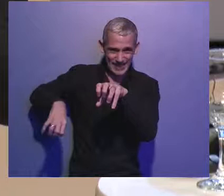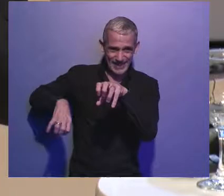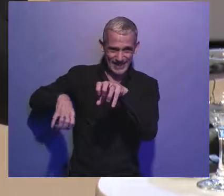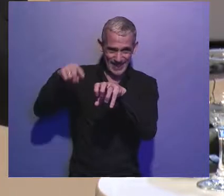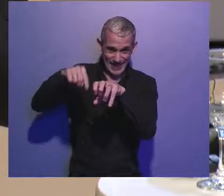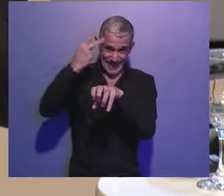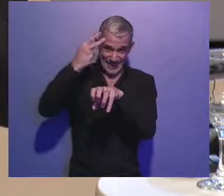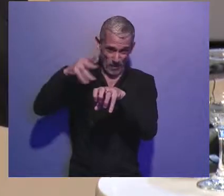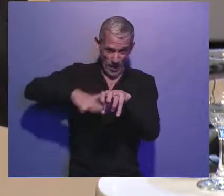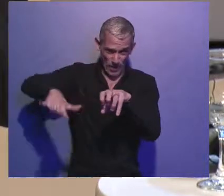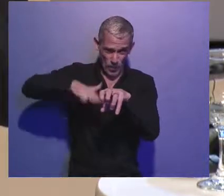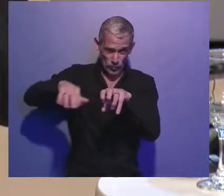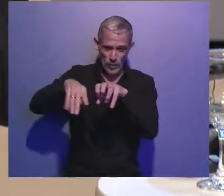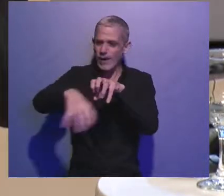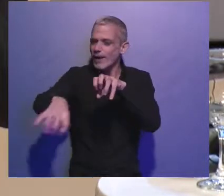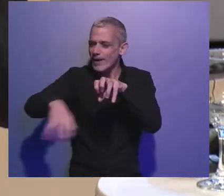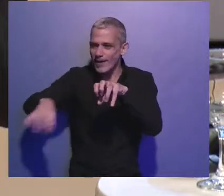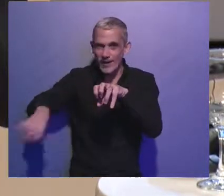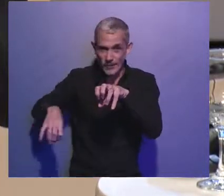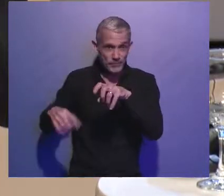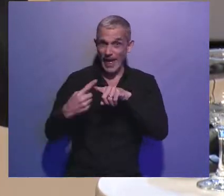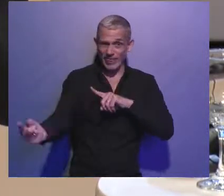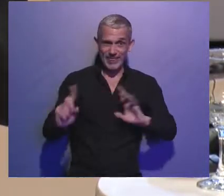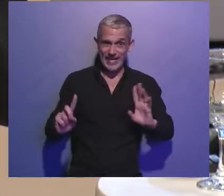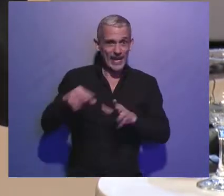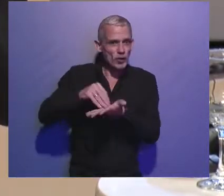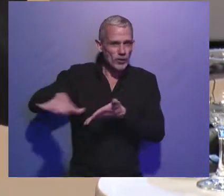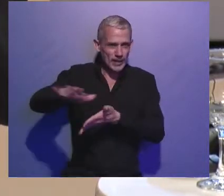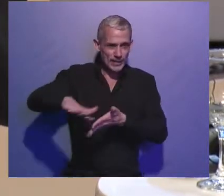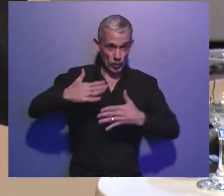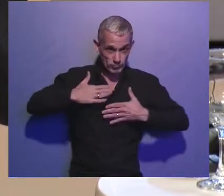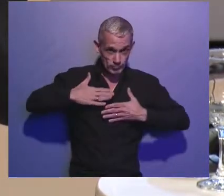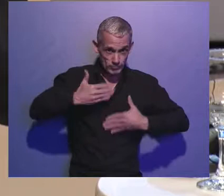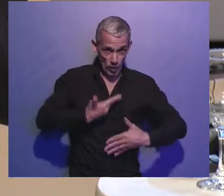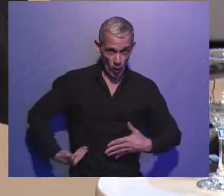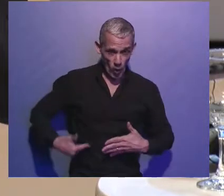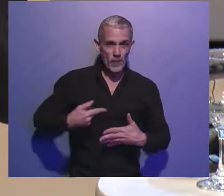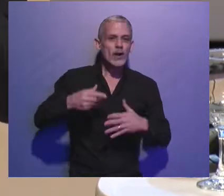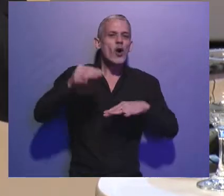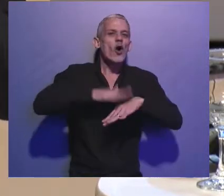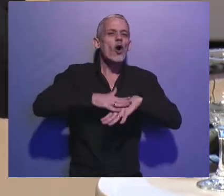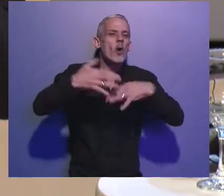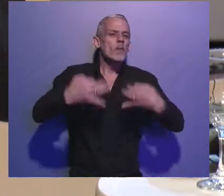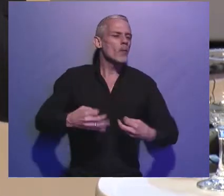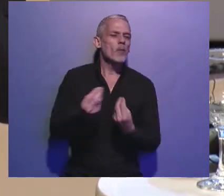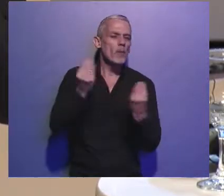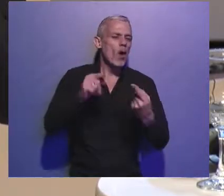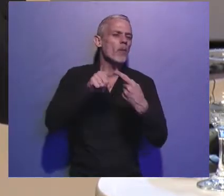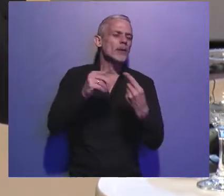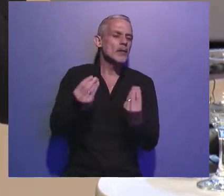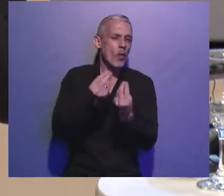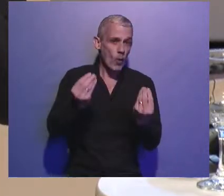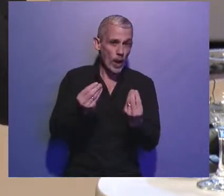in their territories. Our commitment aims to foster the participation of these local